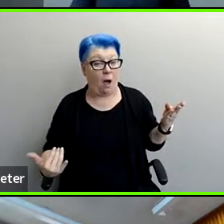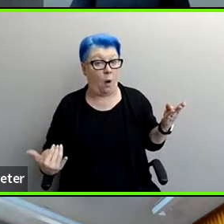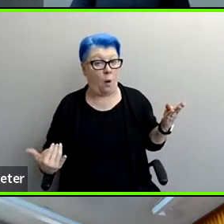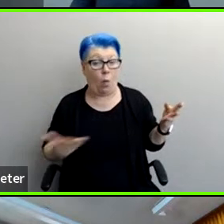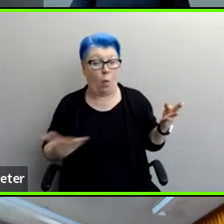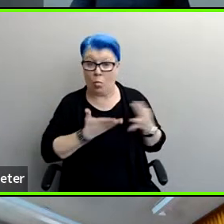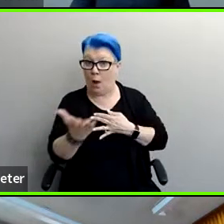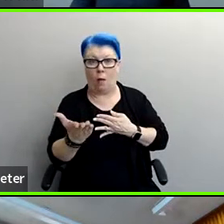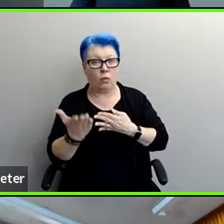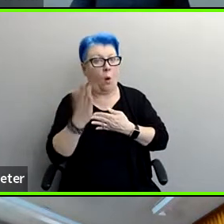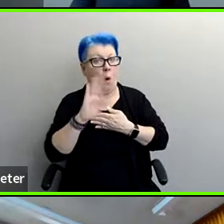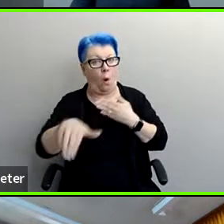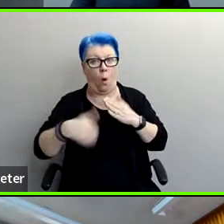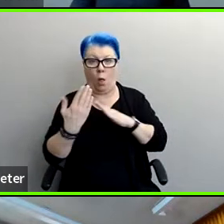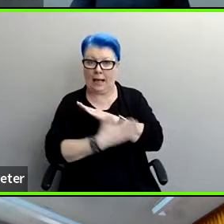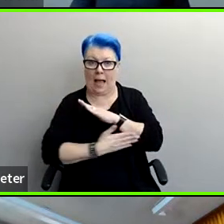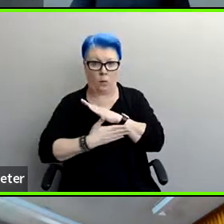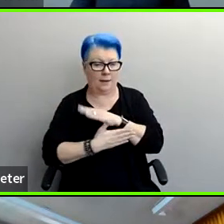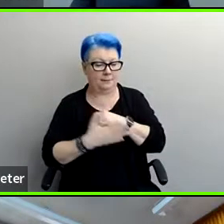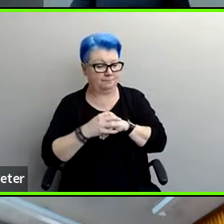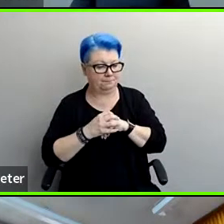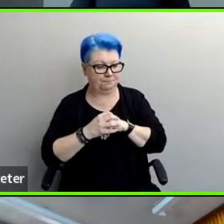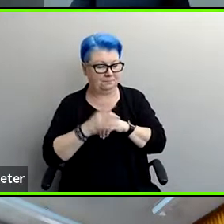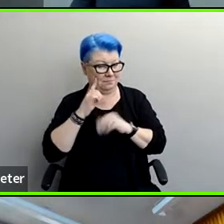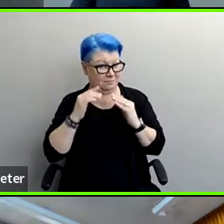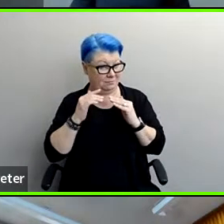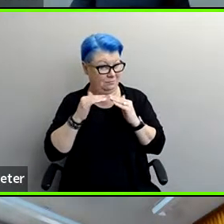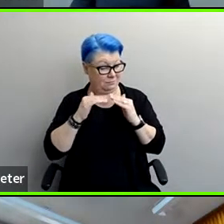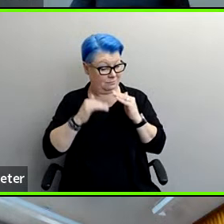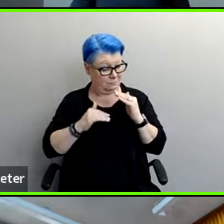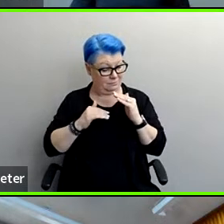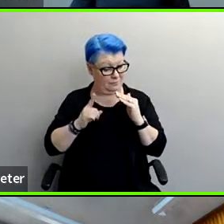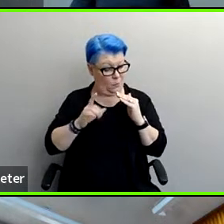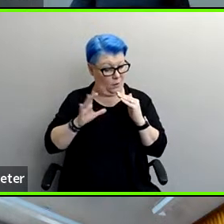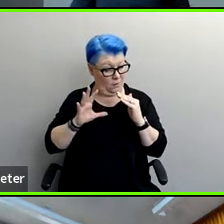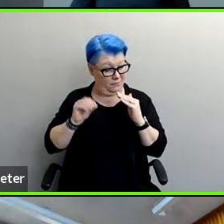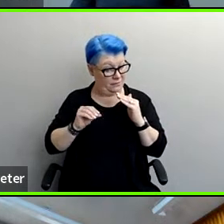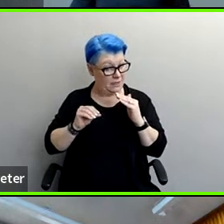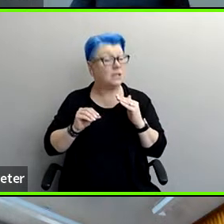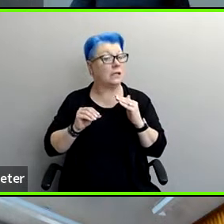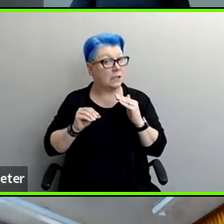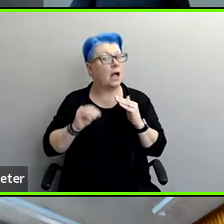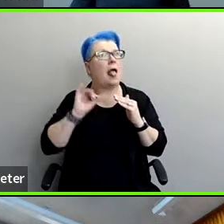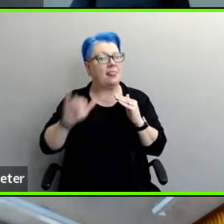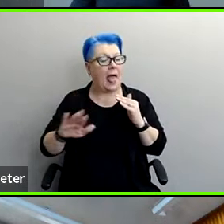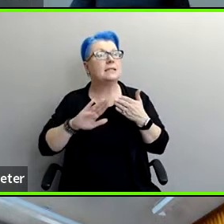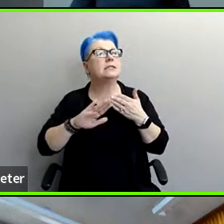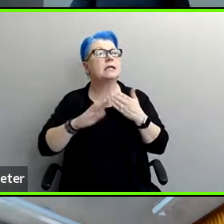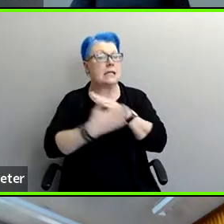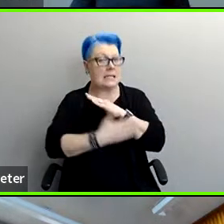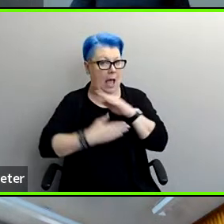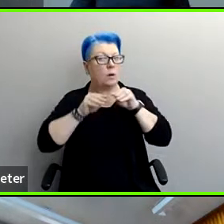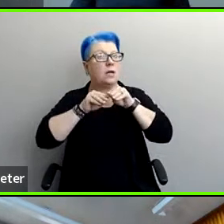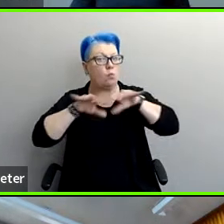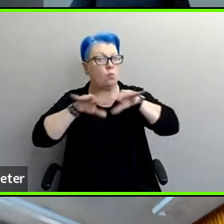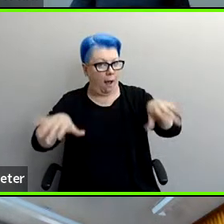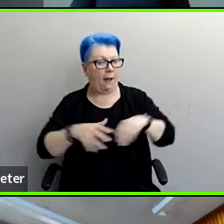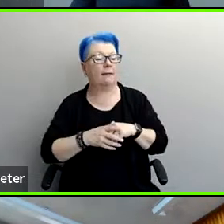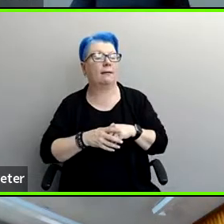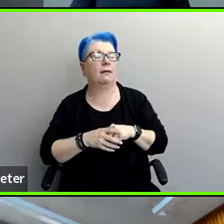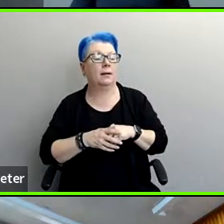we're probably at about a little bit under 150, but that's countywide, looking at partner districts